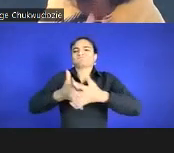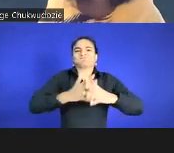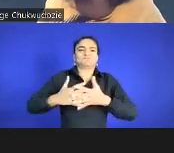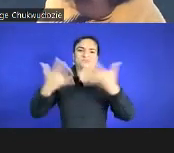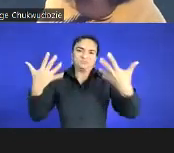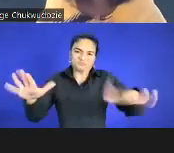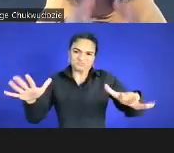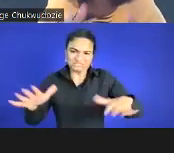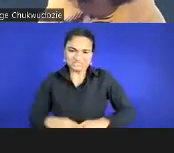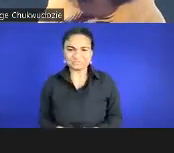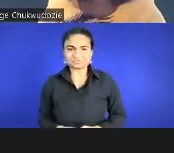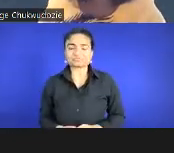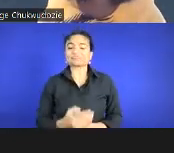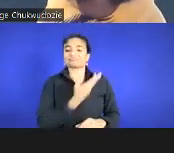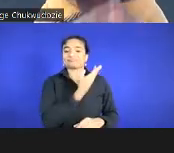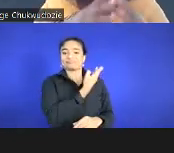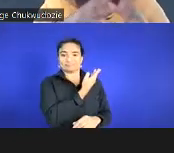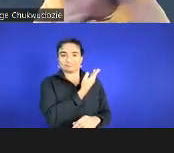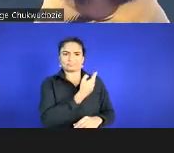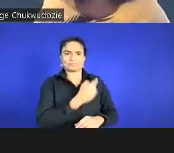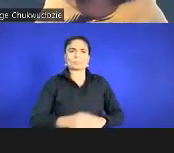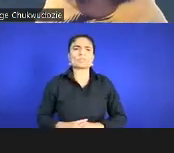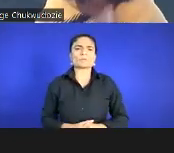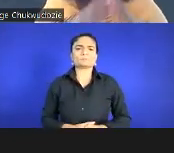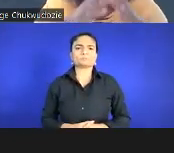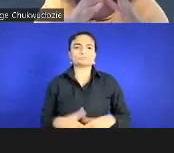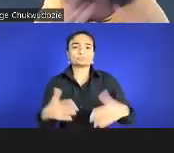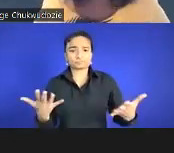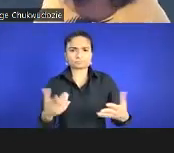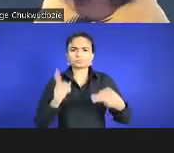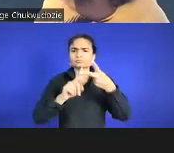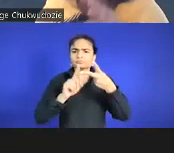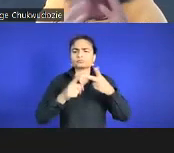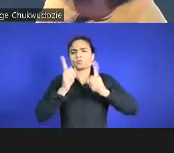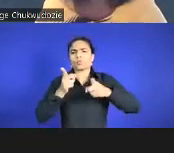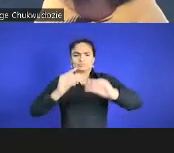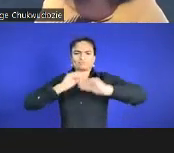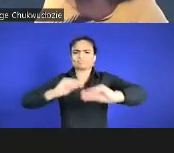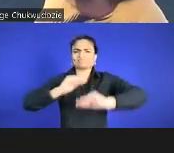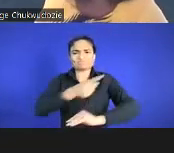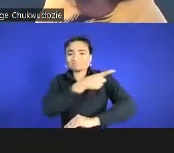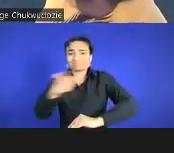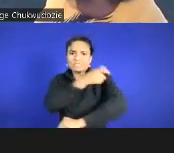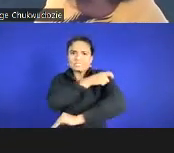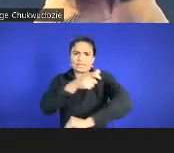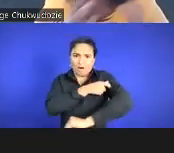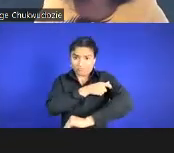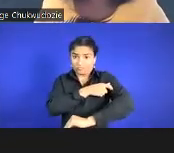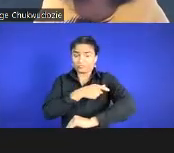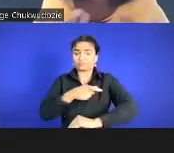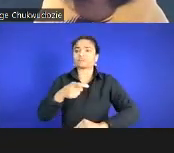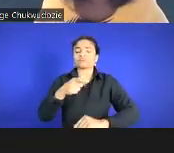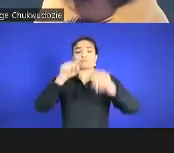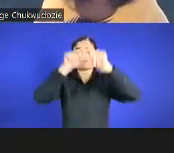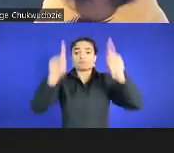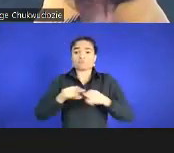internal processes. Like I mentioned, anybody, any of your staff, even volunteers, can be approached by